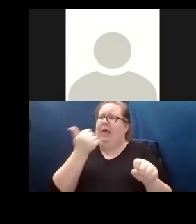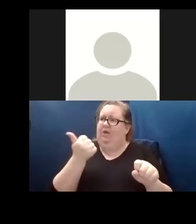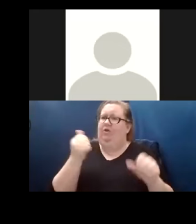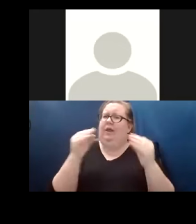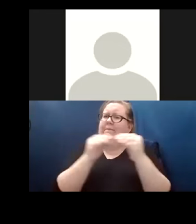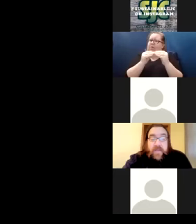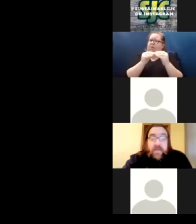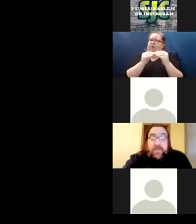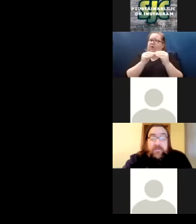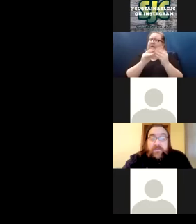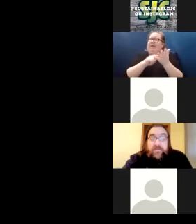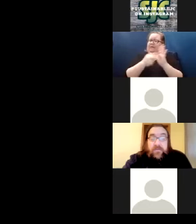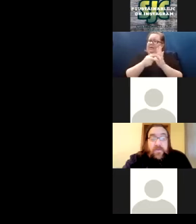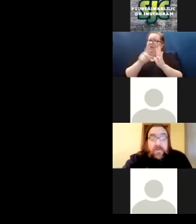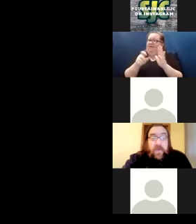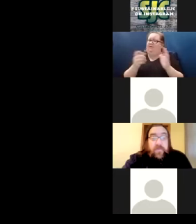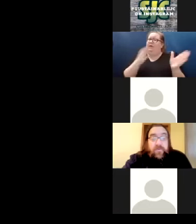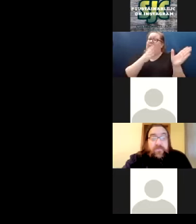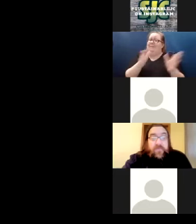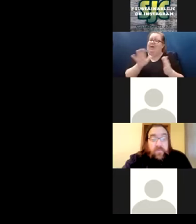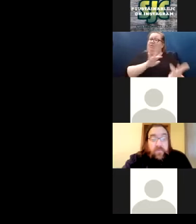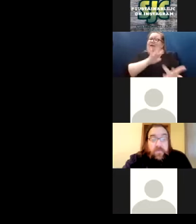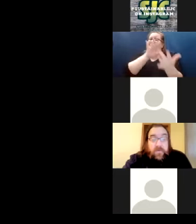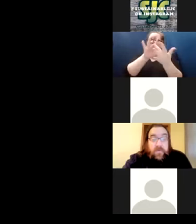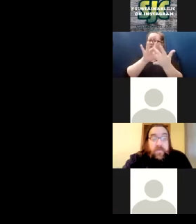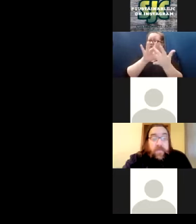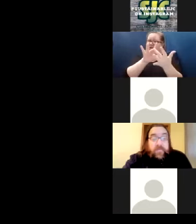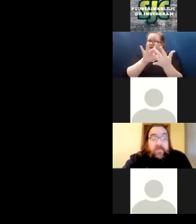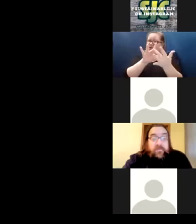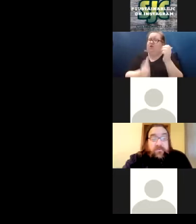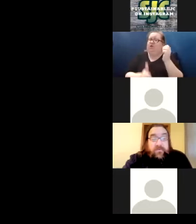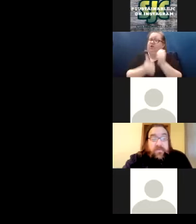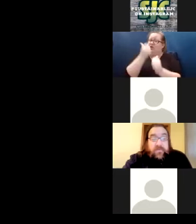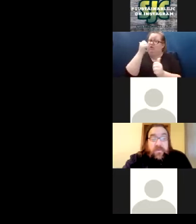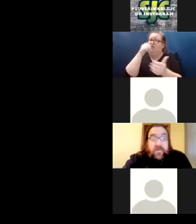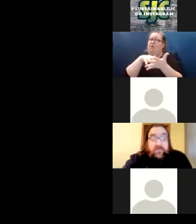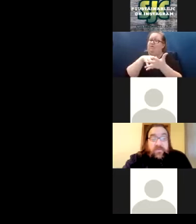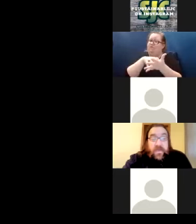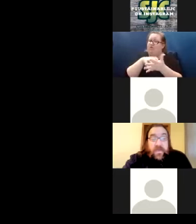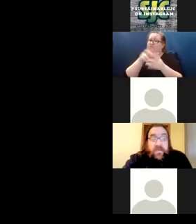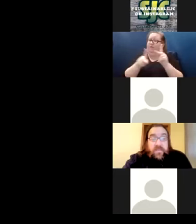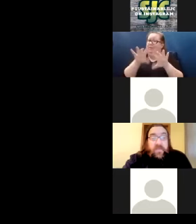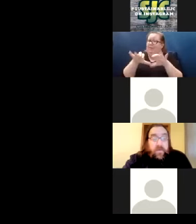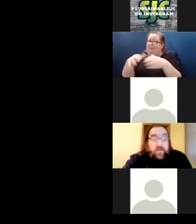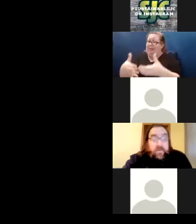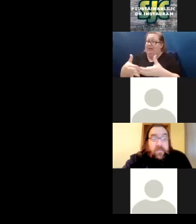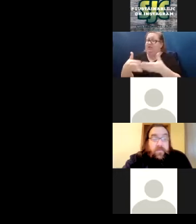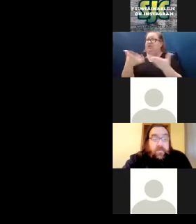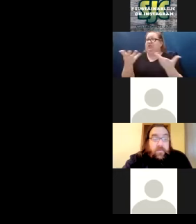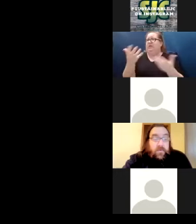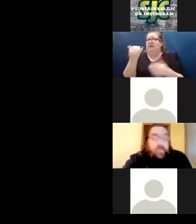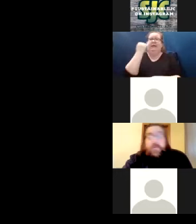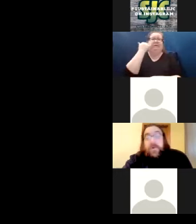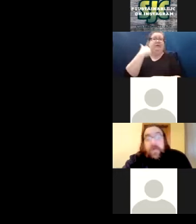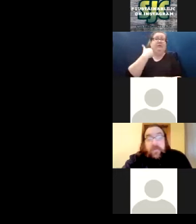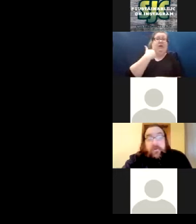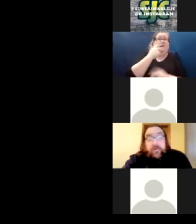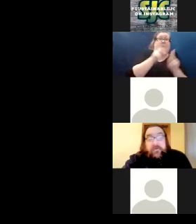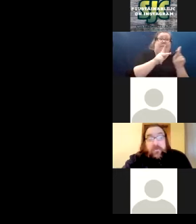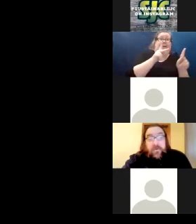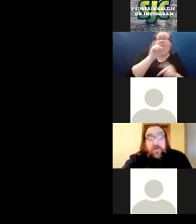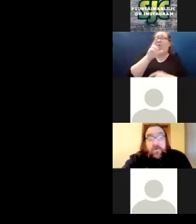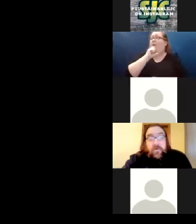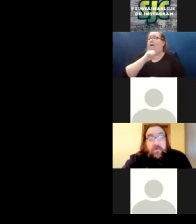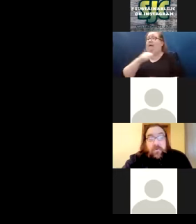be better at our outreach to our most vulnerable populations, whether it's young people or our